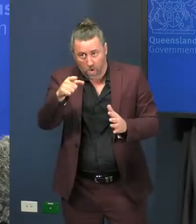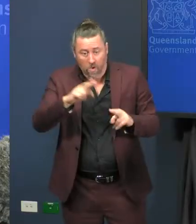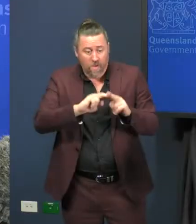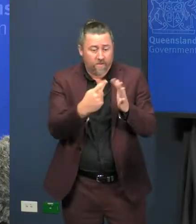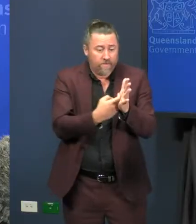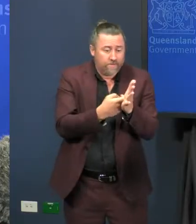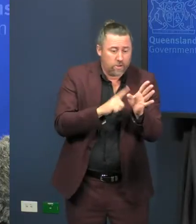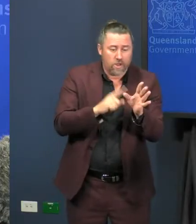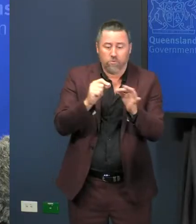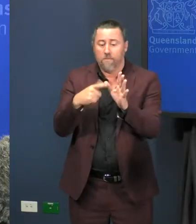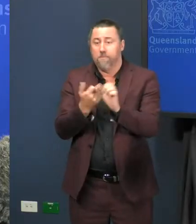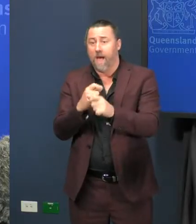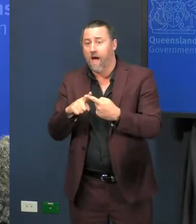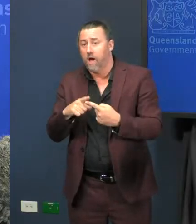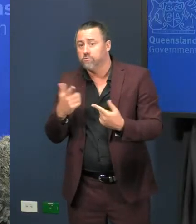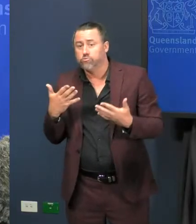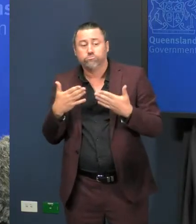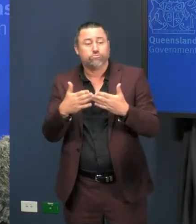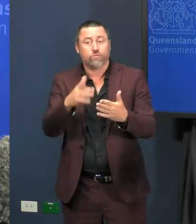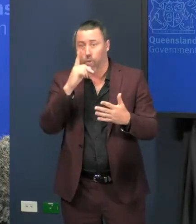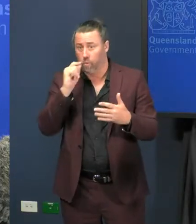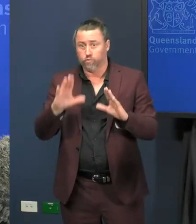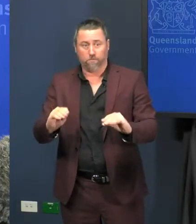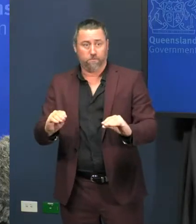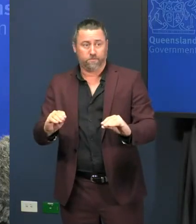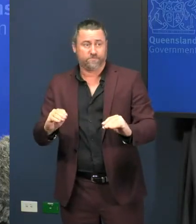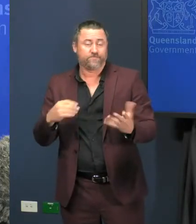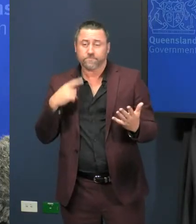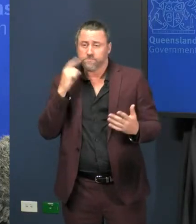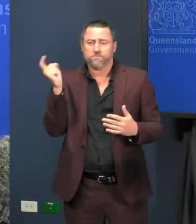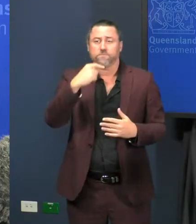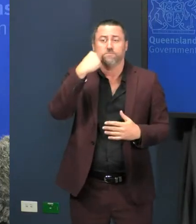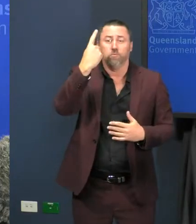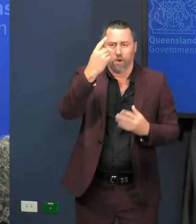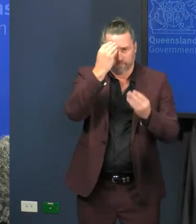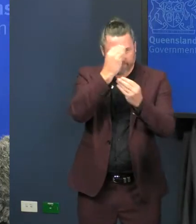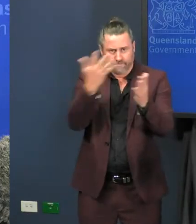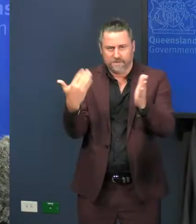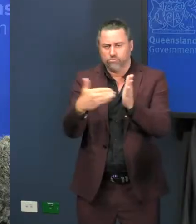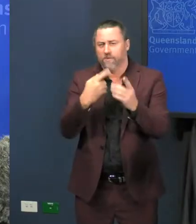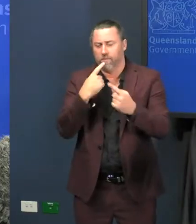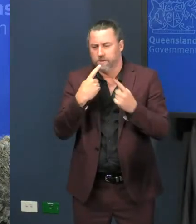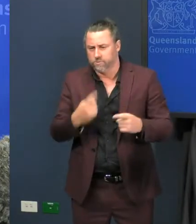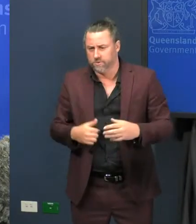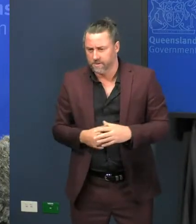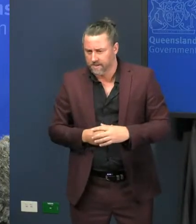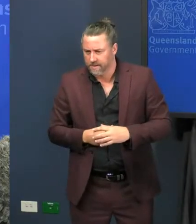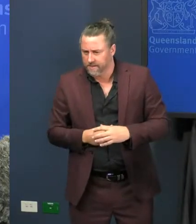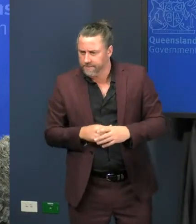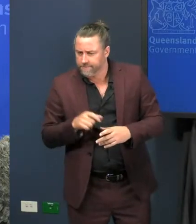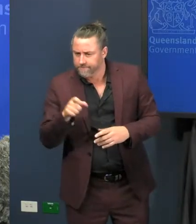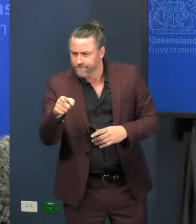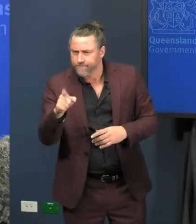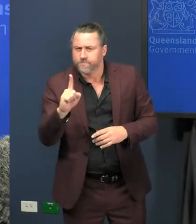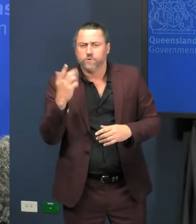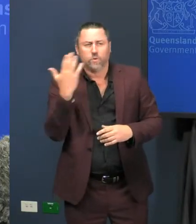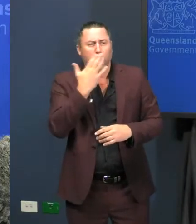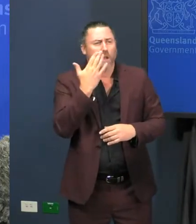does overnight, and we'll be back tomorrow to share the update in the morning. And what advice do you have for